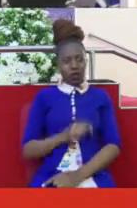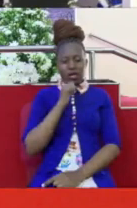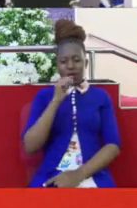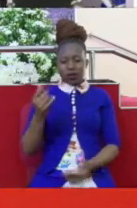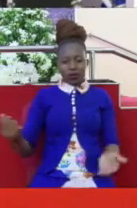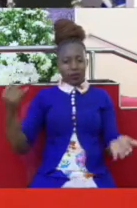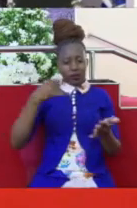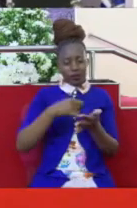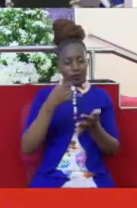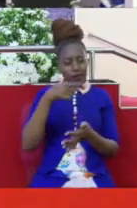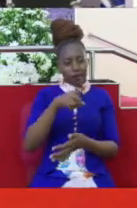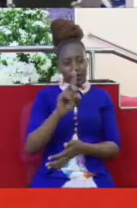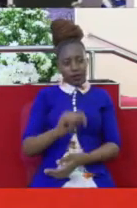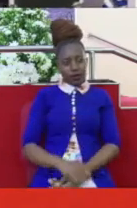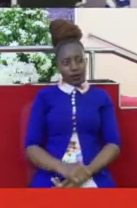usijihusishe.